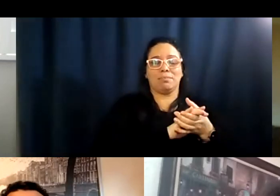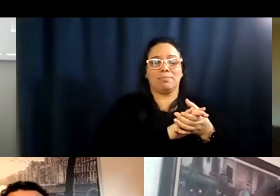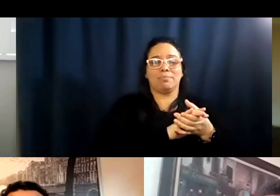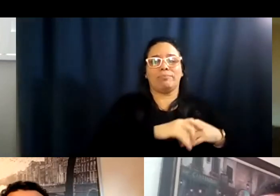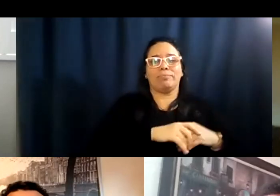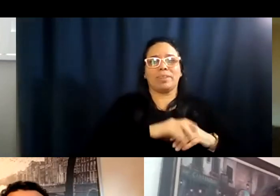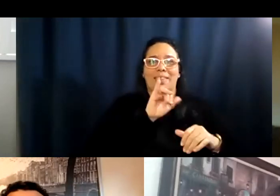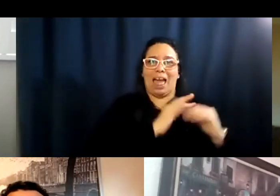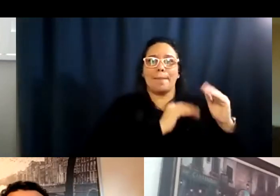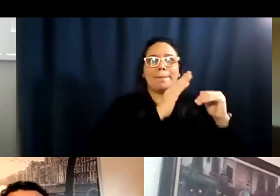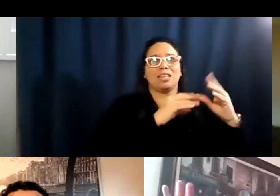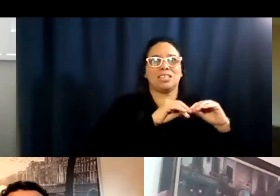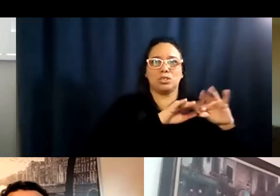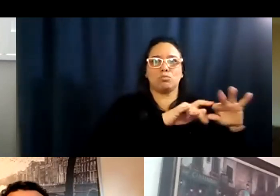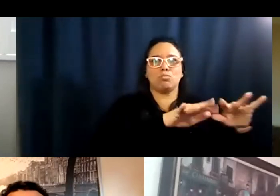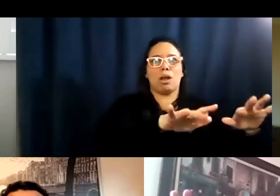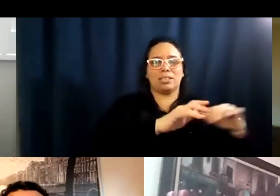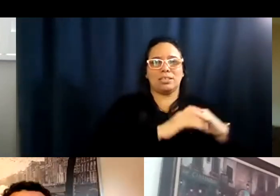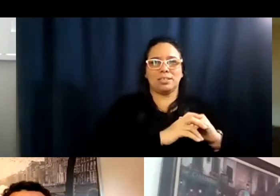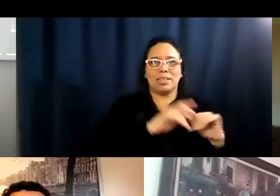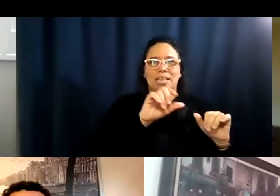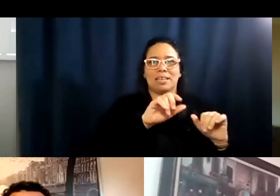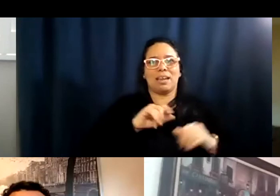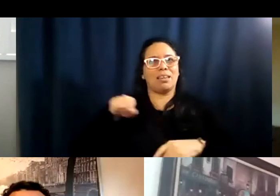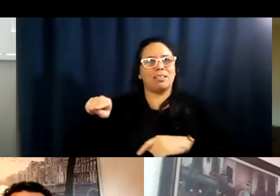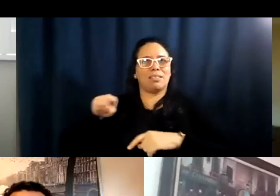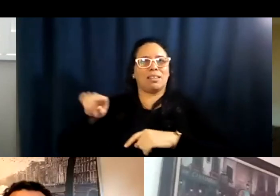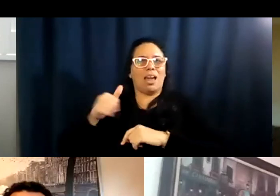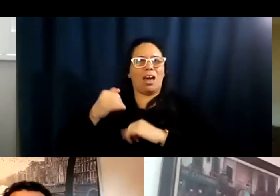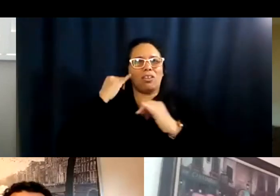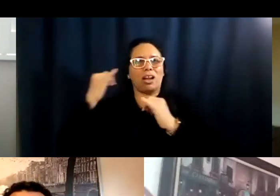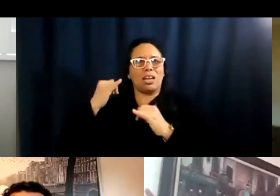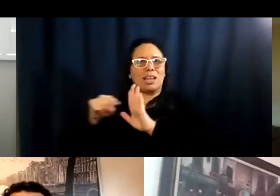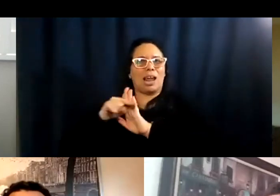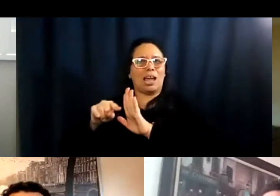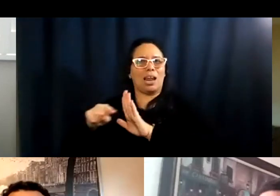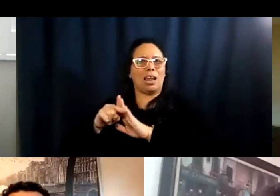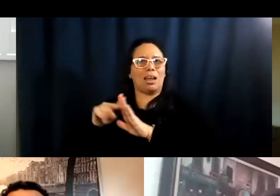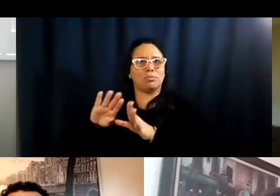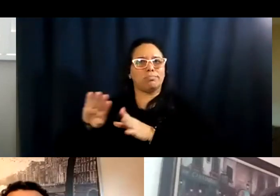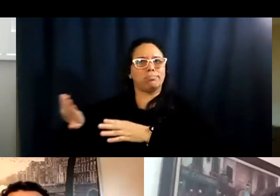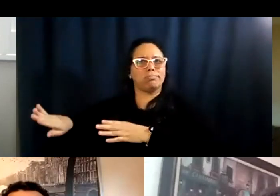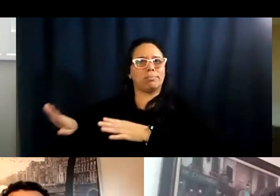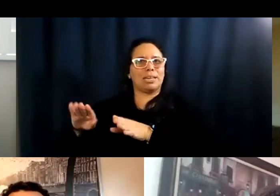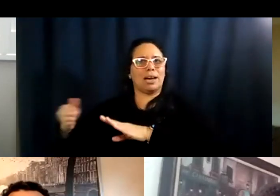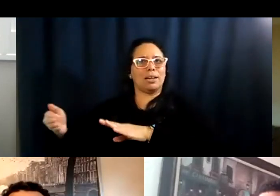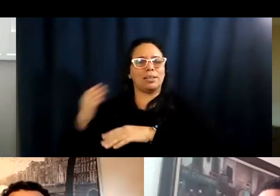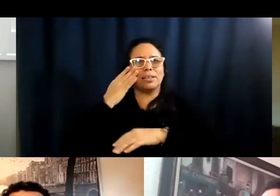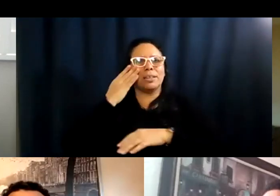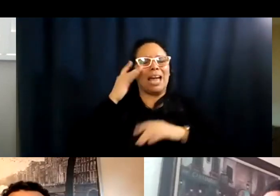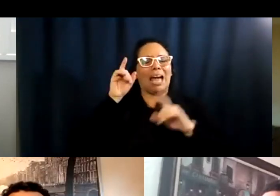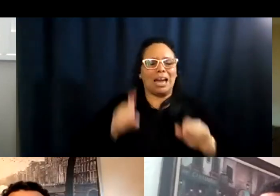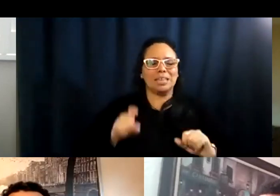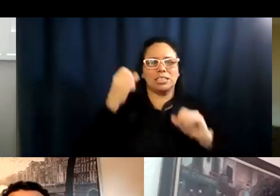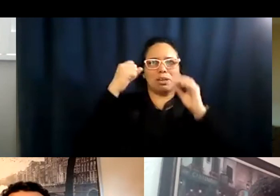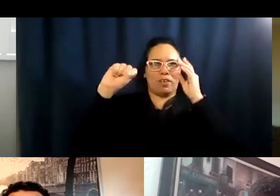builds and that spreads. And then all those other ideas, racism, white supremacy, that eventually starts to die out. But there has to be a revolution, because